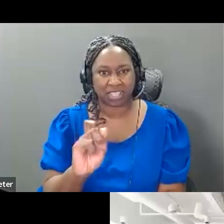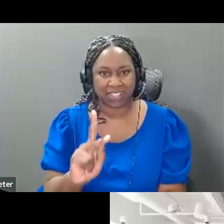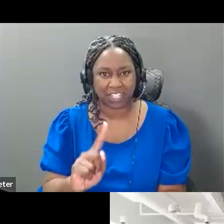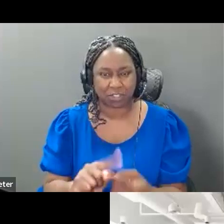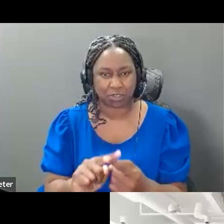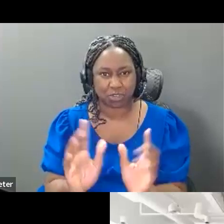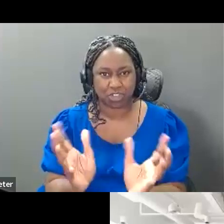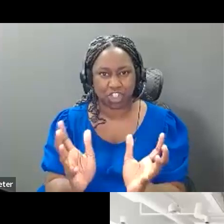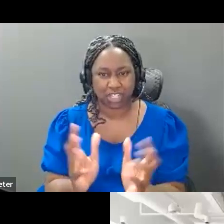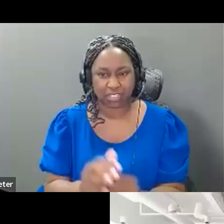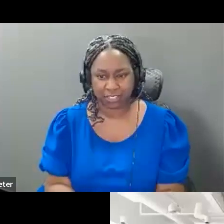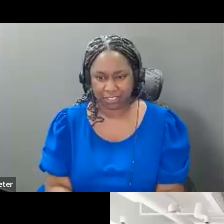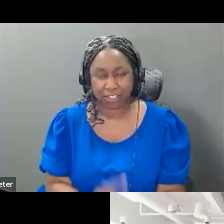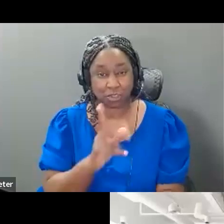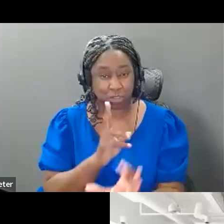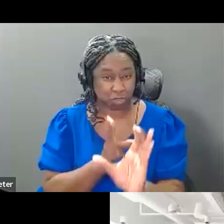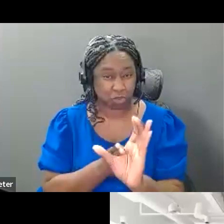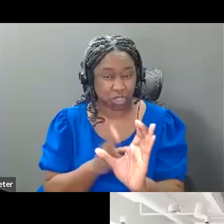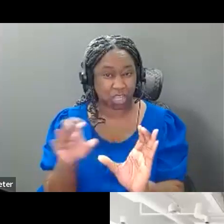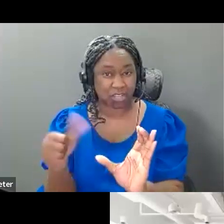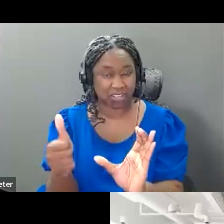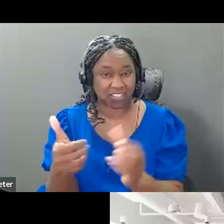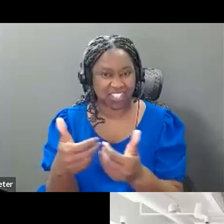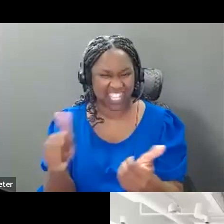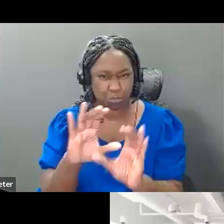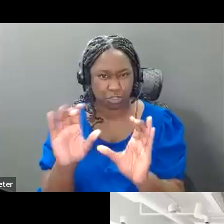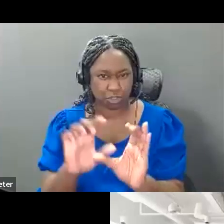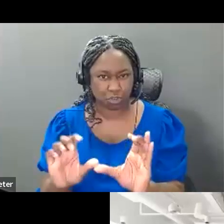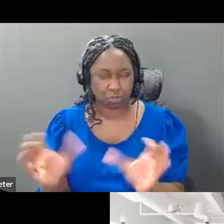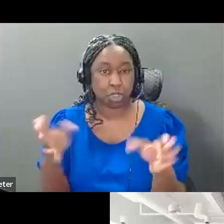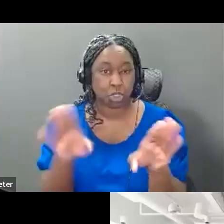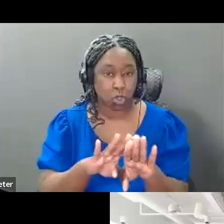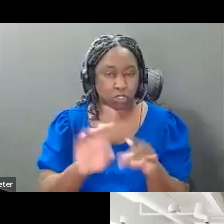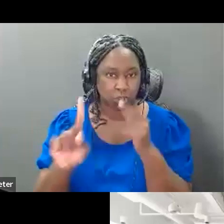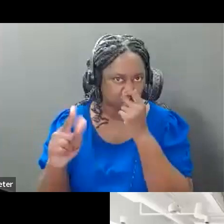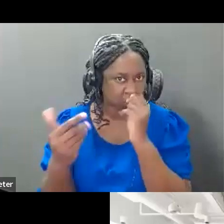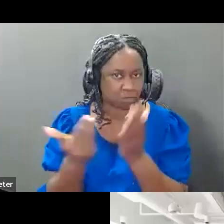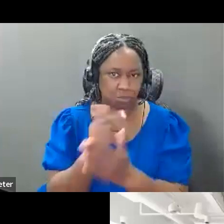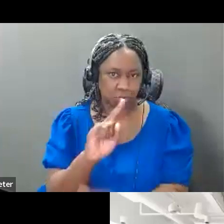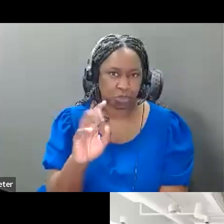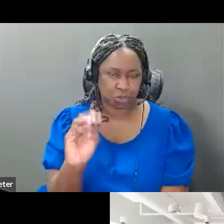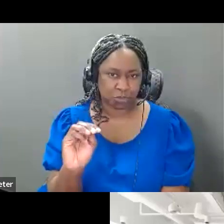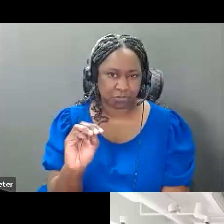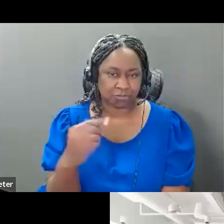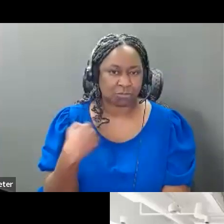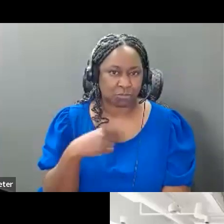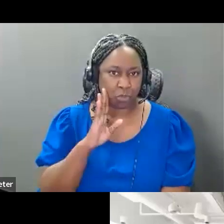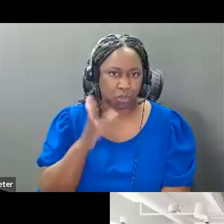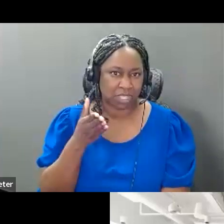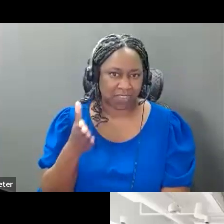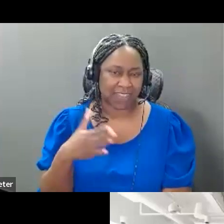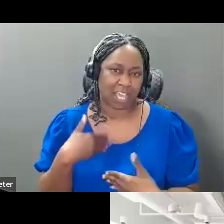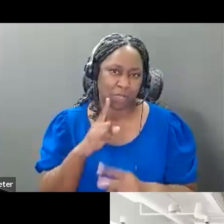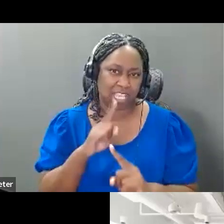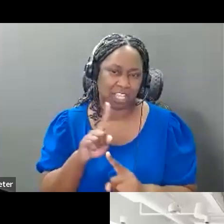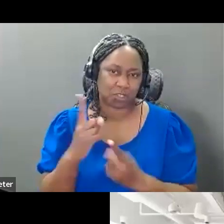the chat. You'll be able to join us in another Zoom. So you're going to close this out, go to a new Zoom, and all of us will be there. We're happy to answer